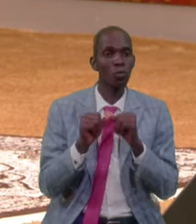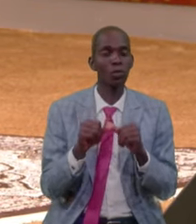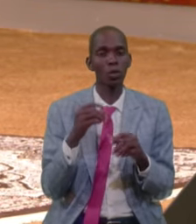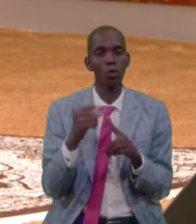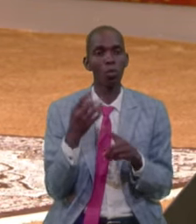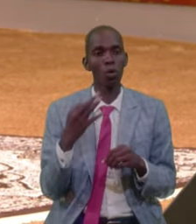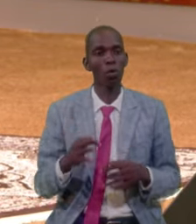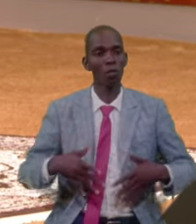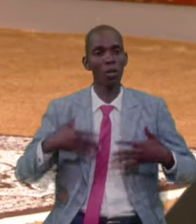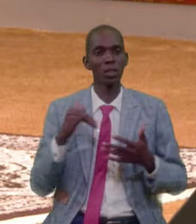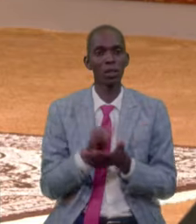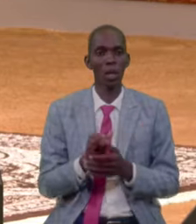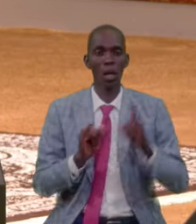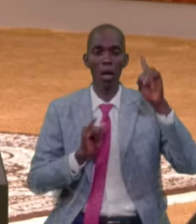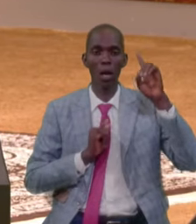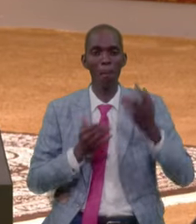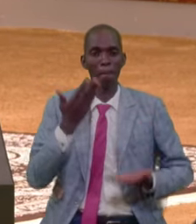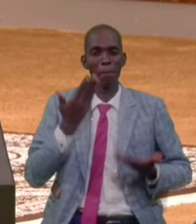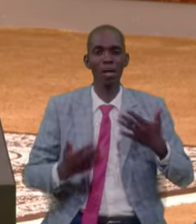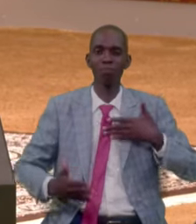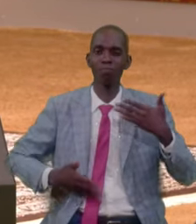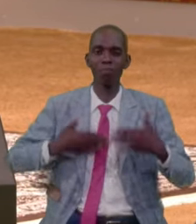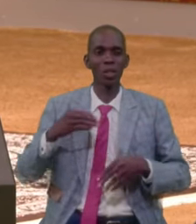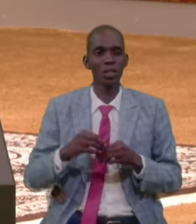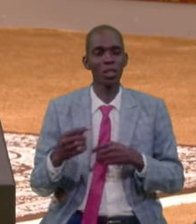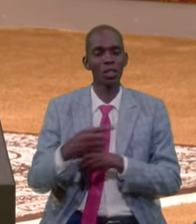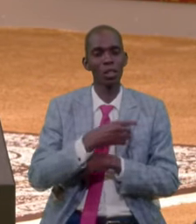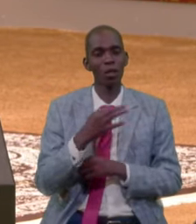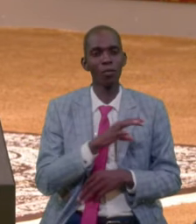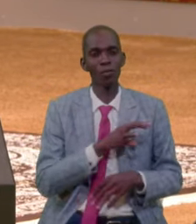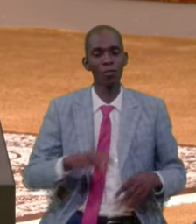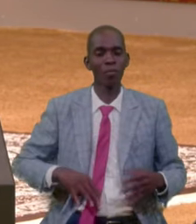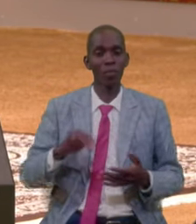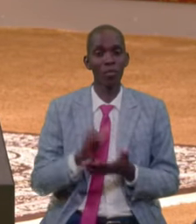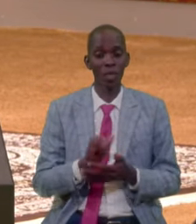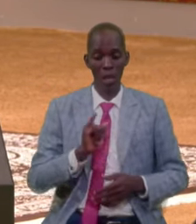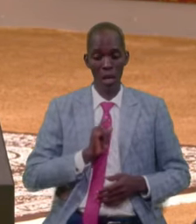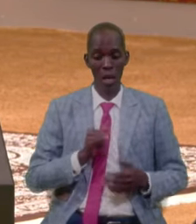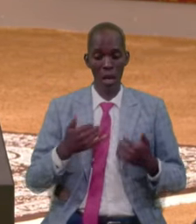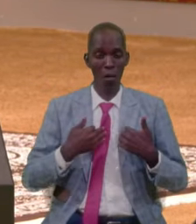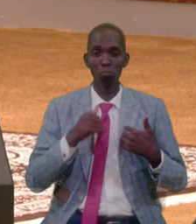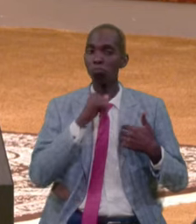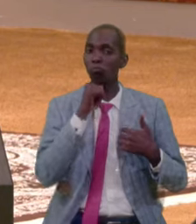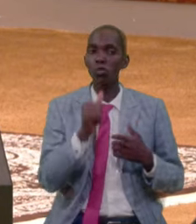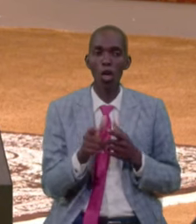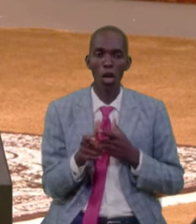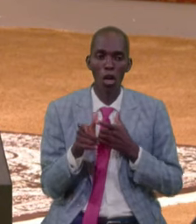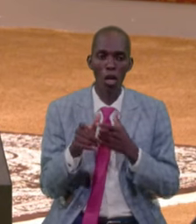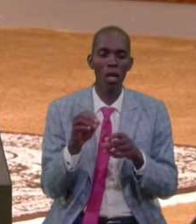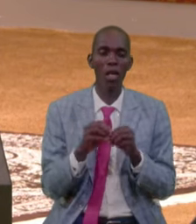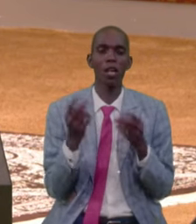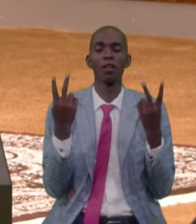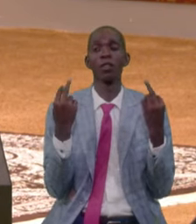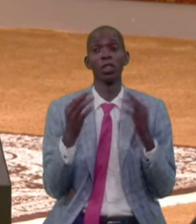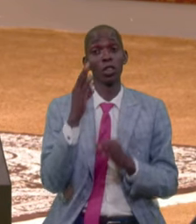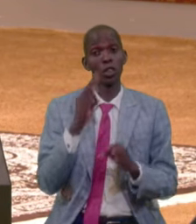may rejoice in the day of Christ, that I have not run in vain. If you